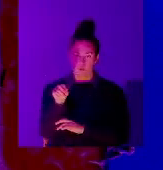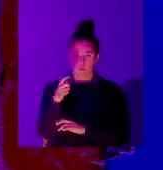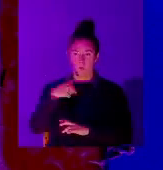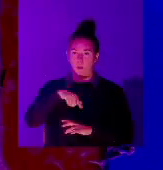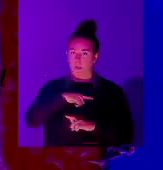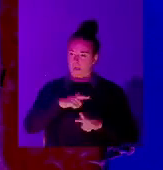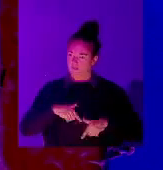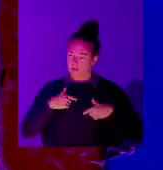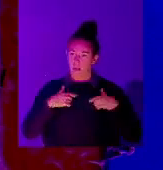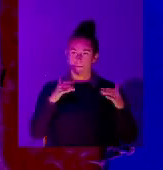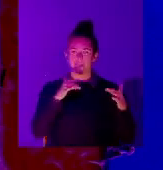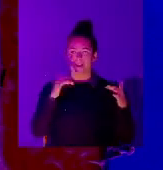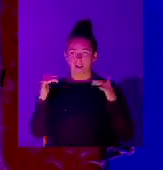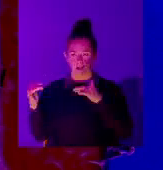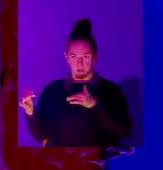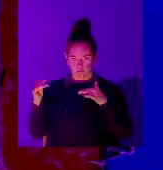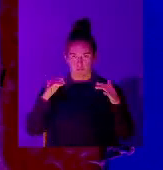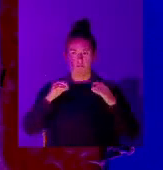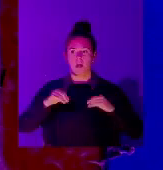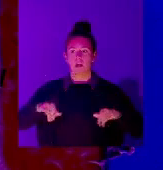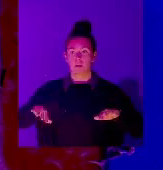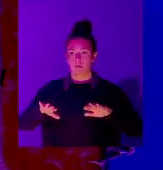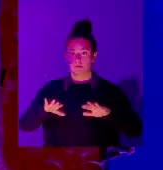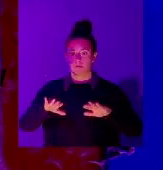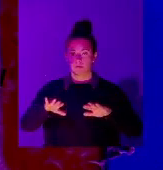And the real battle is for truth.